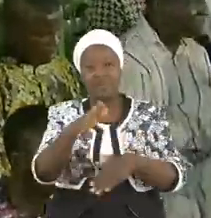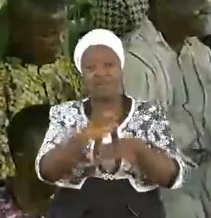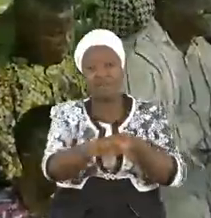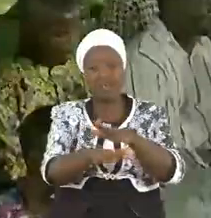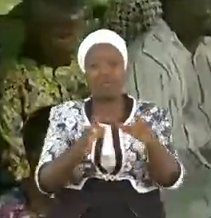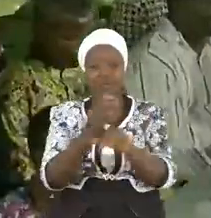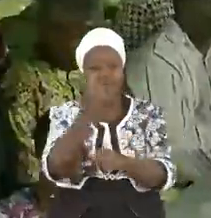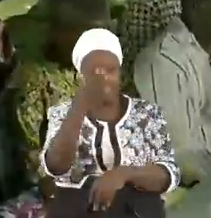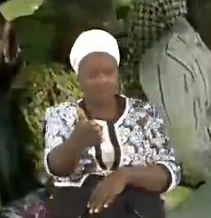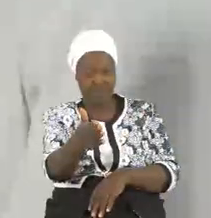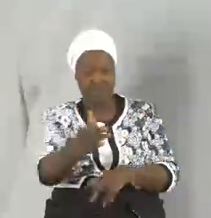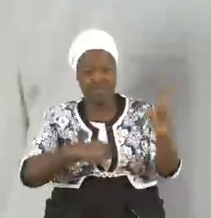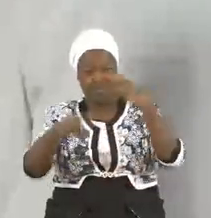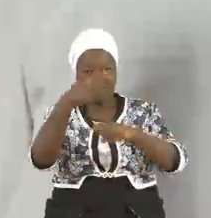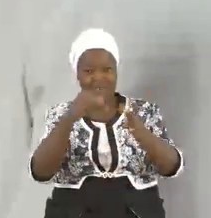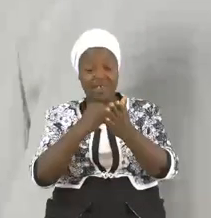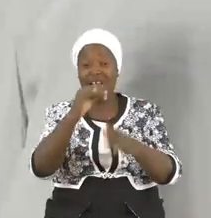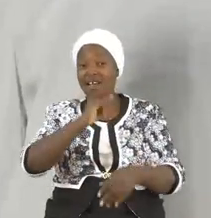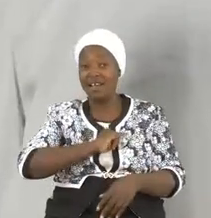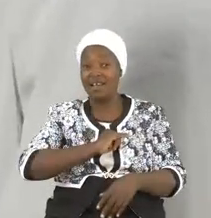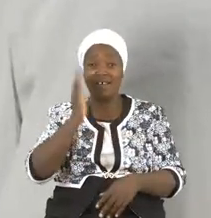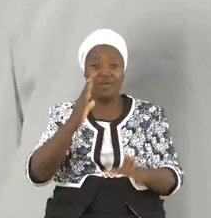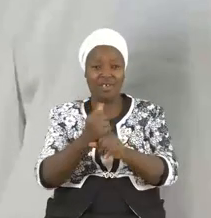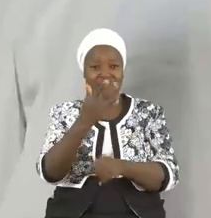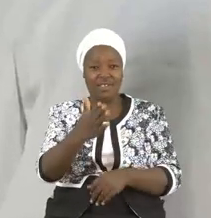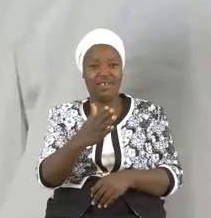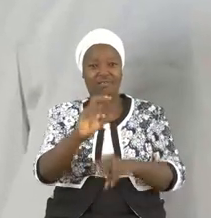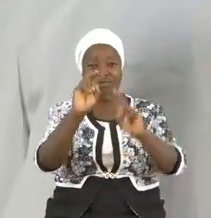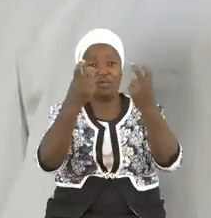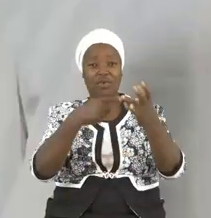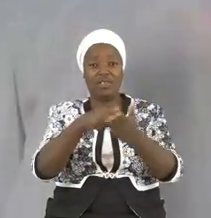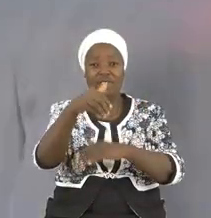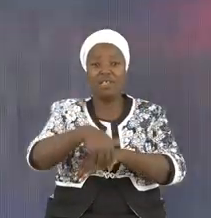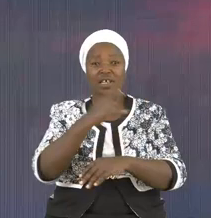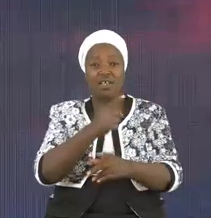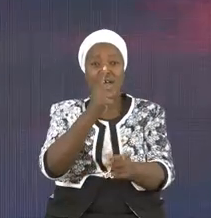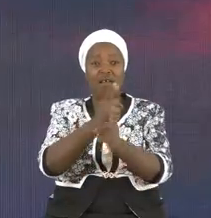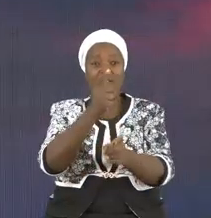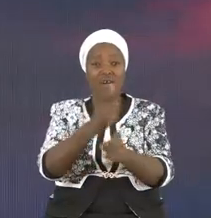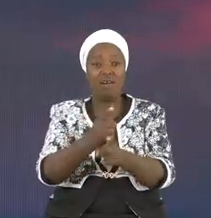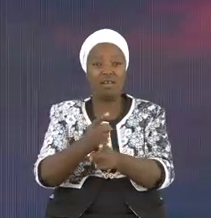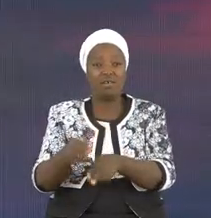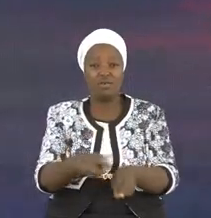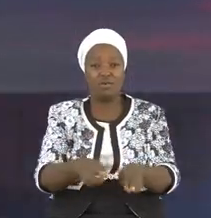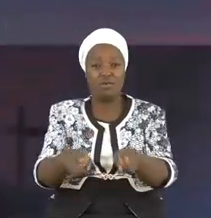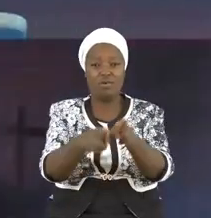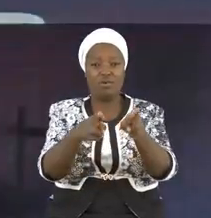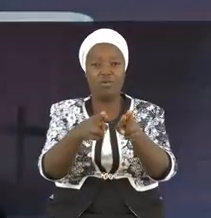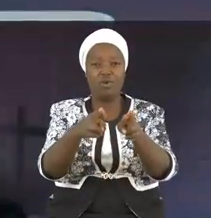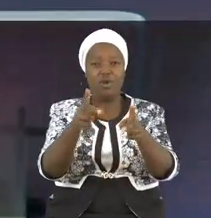there. Tonight I'm talking to you on the right road to